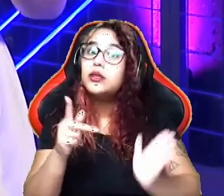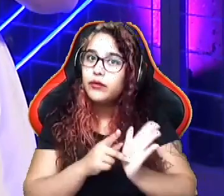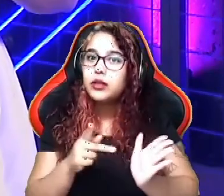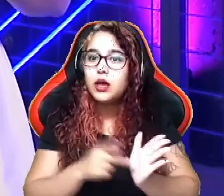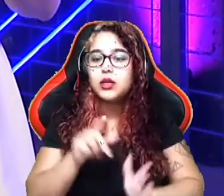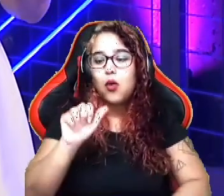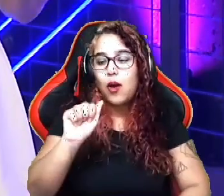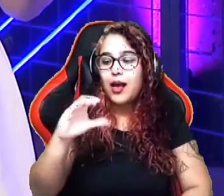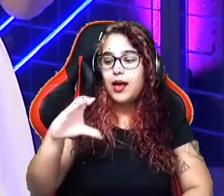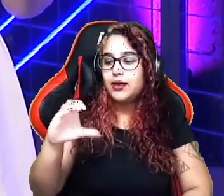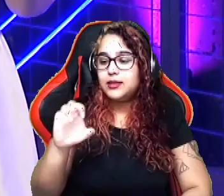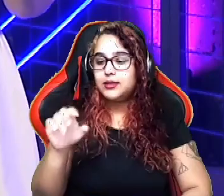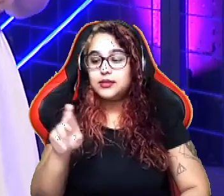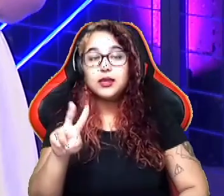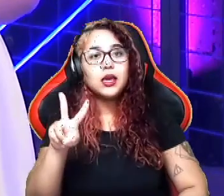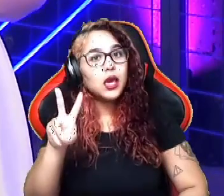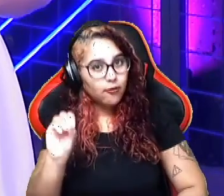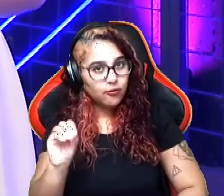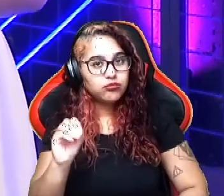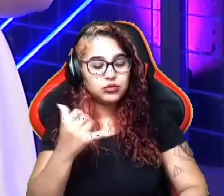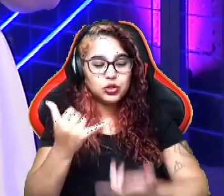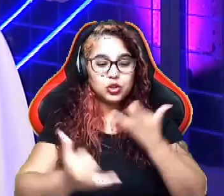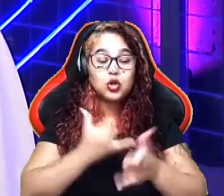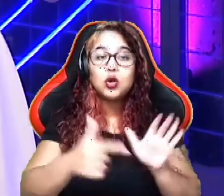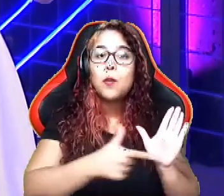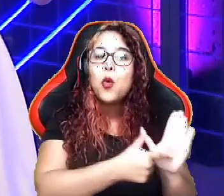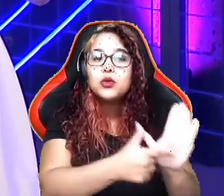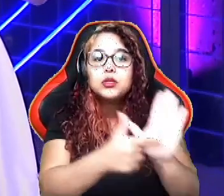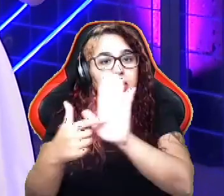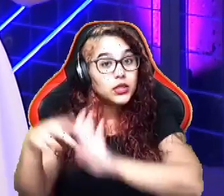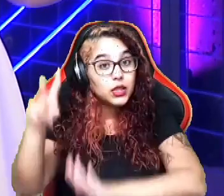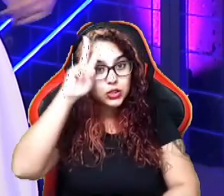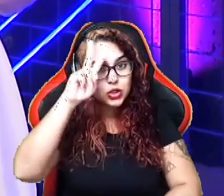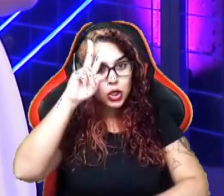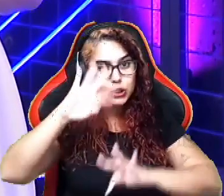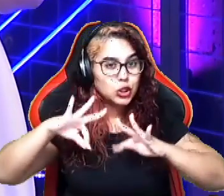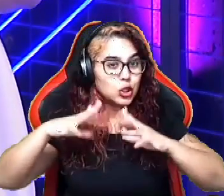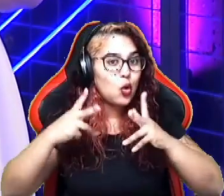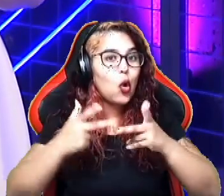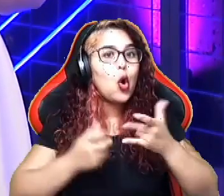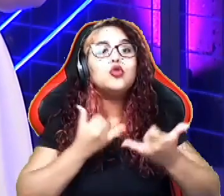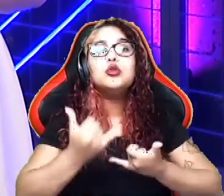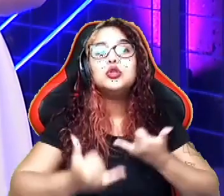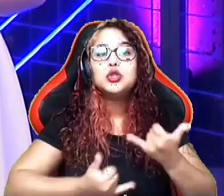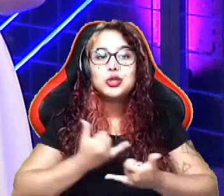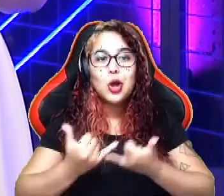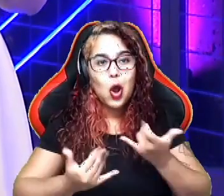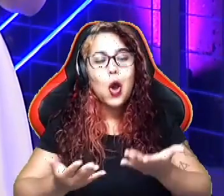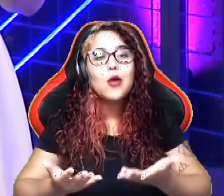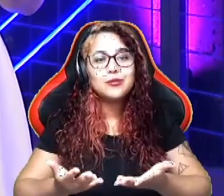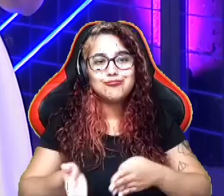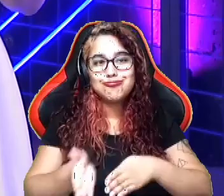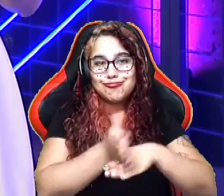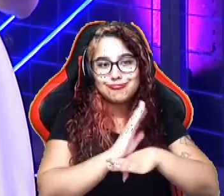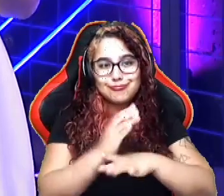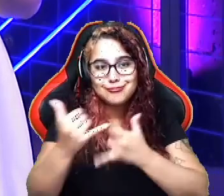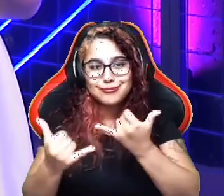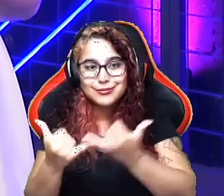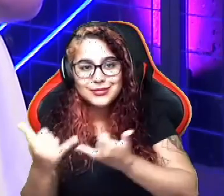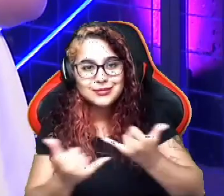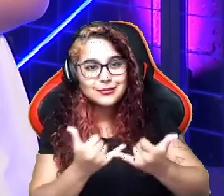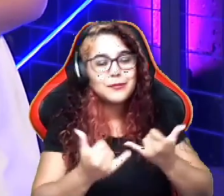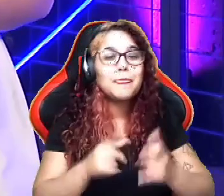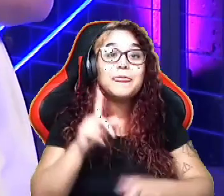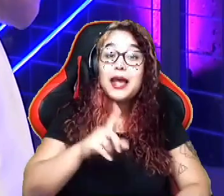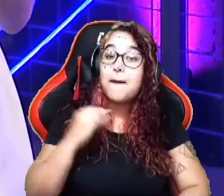like being a place to keep those retro games, you know. It's a library